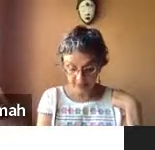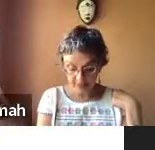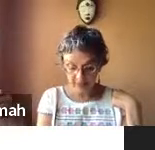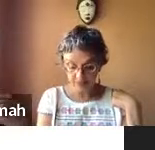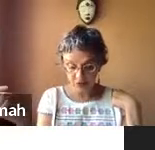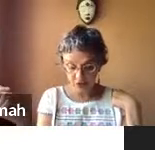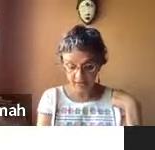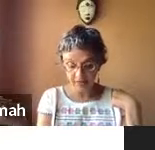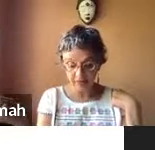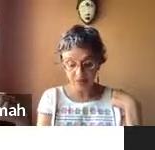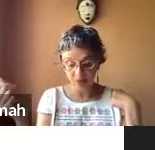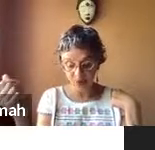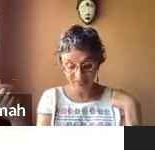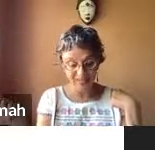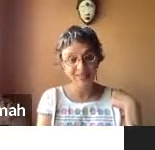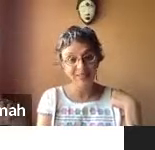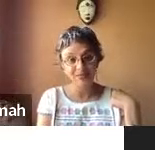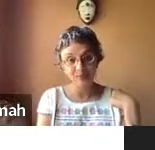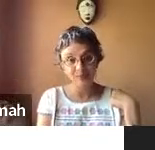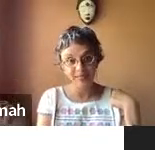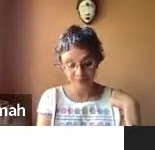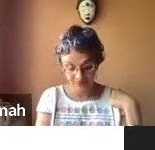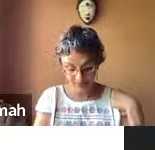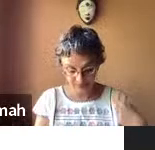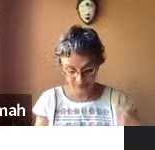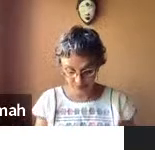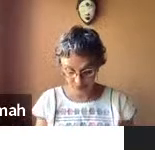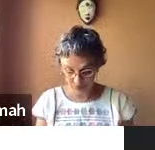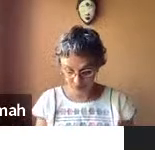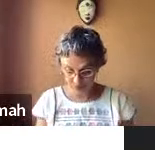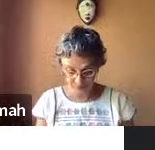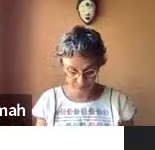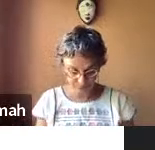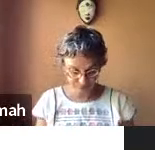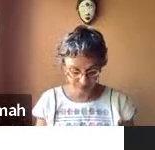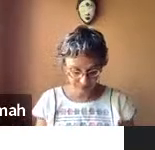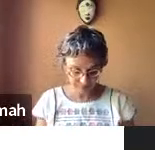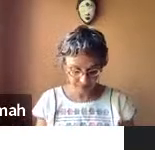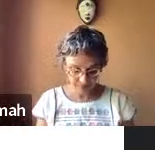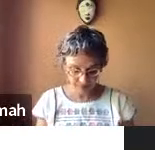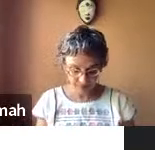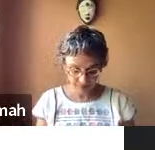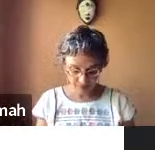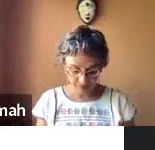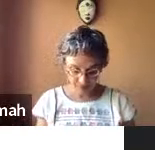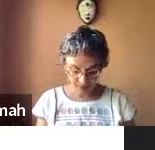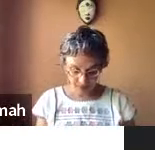for illness of a child or death of an immediate family members.